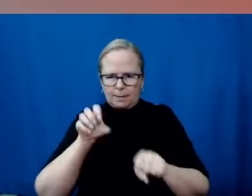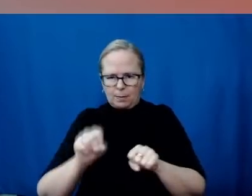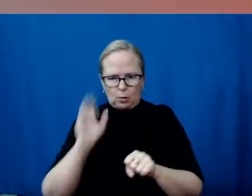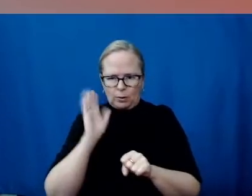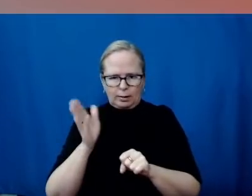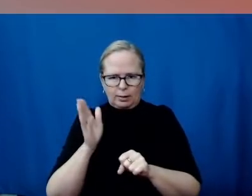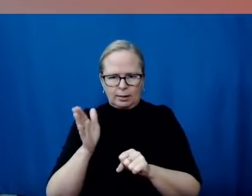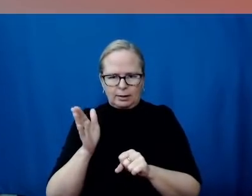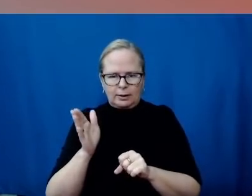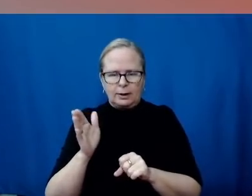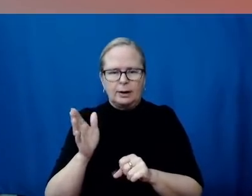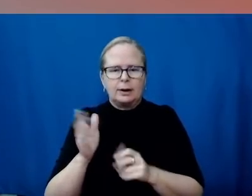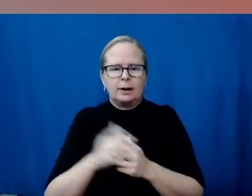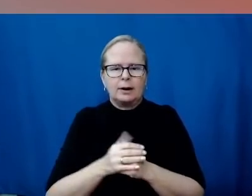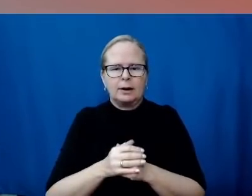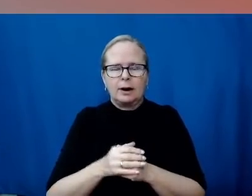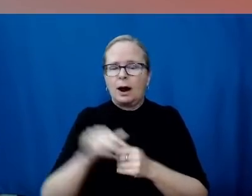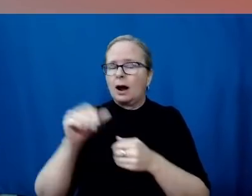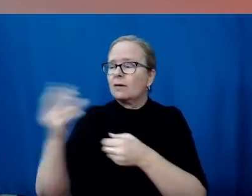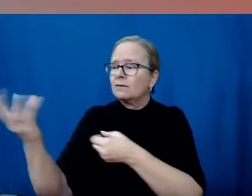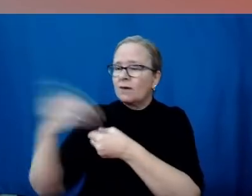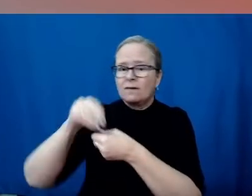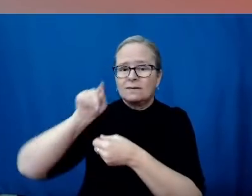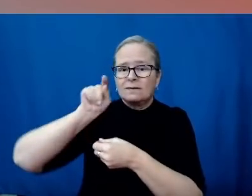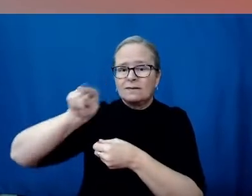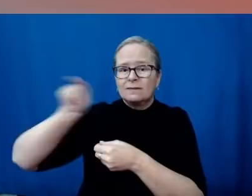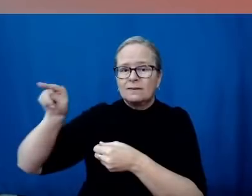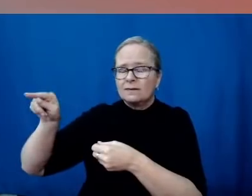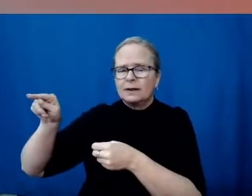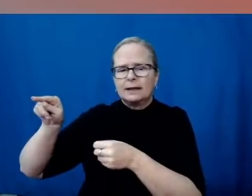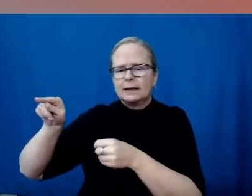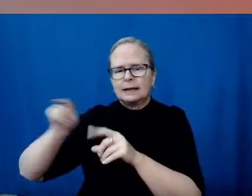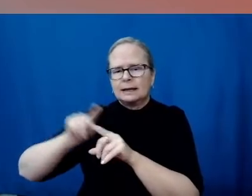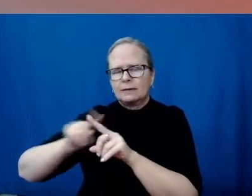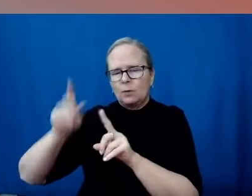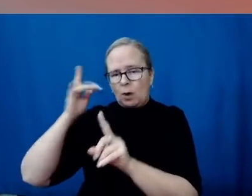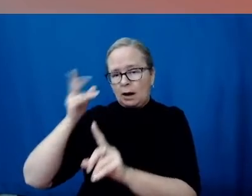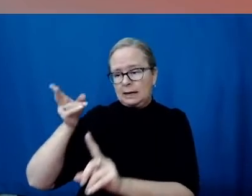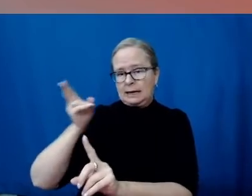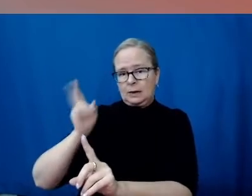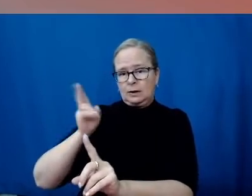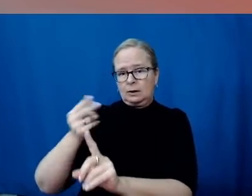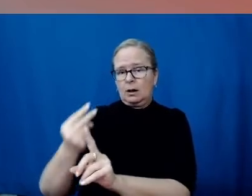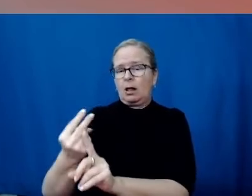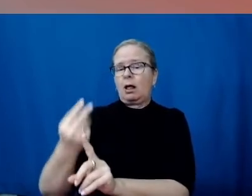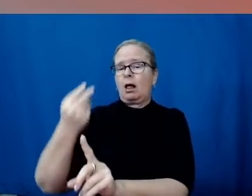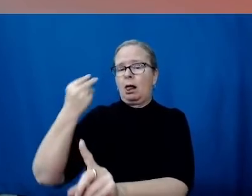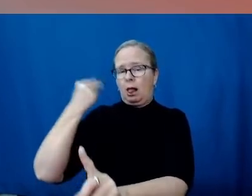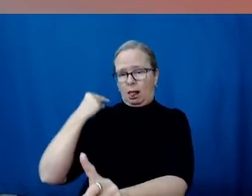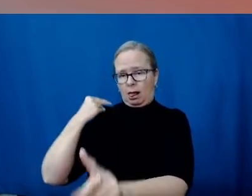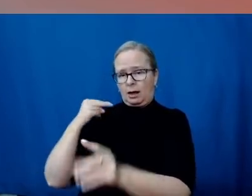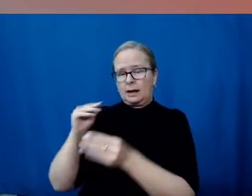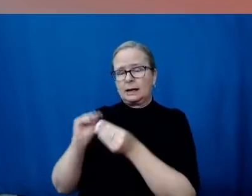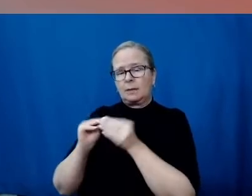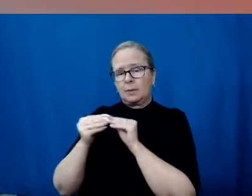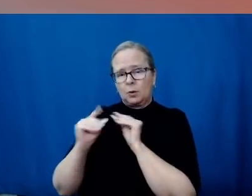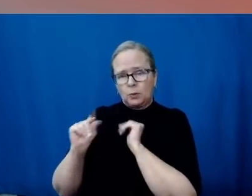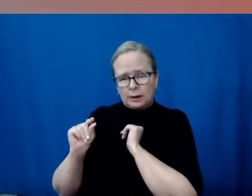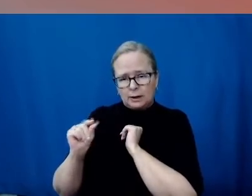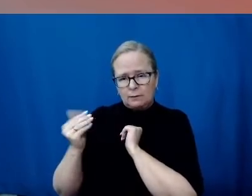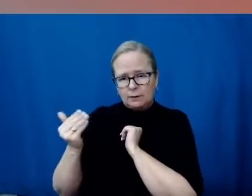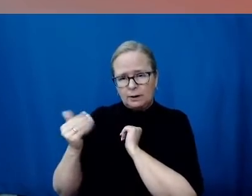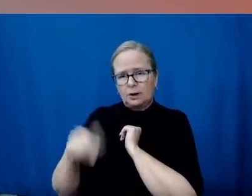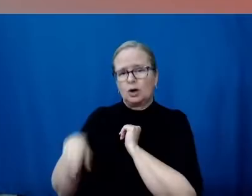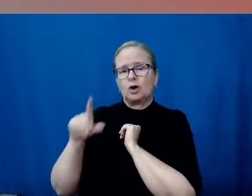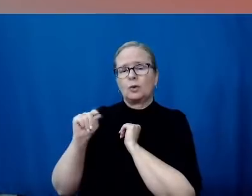that's a major component that's different than whenever they're talking about historical capacity numbers from 2017